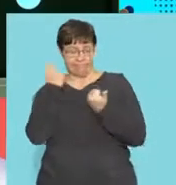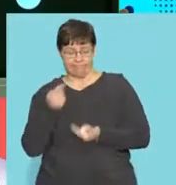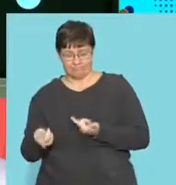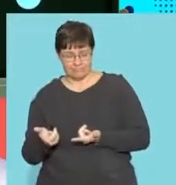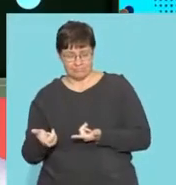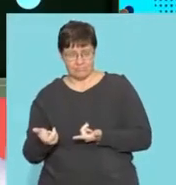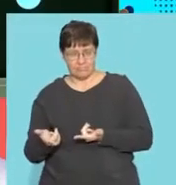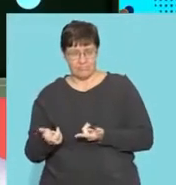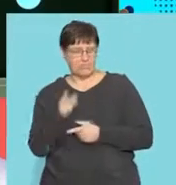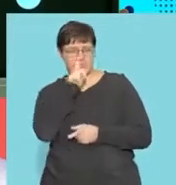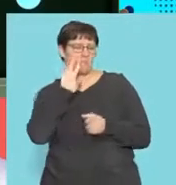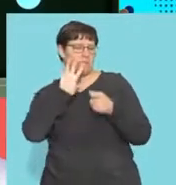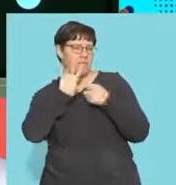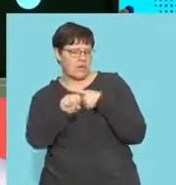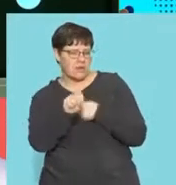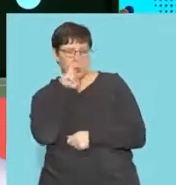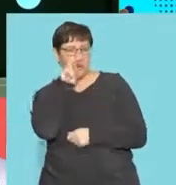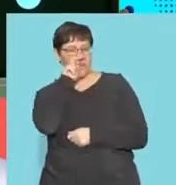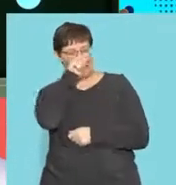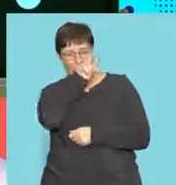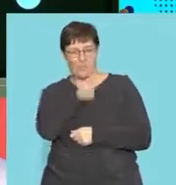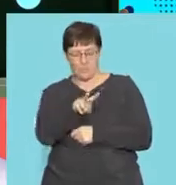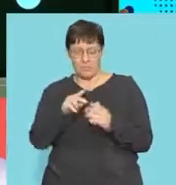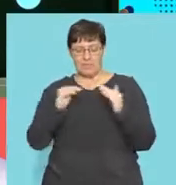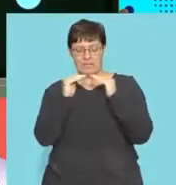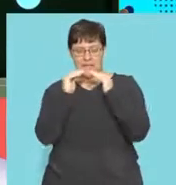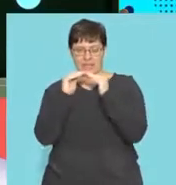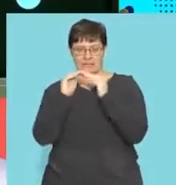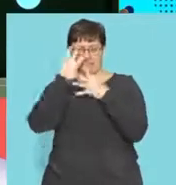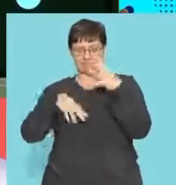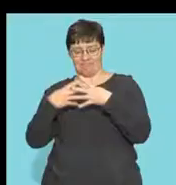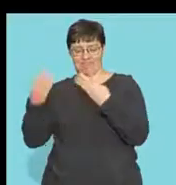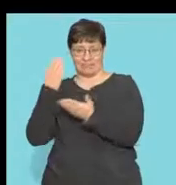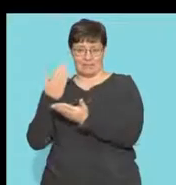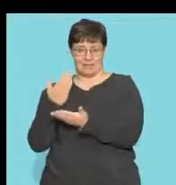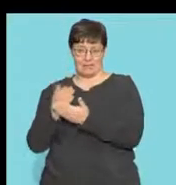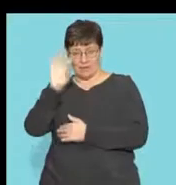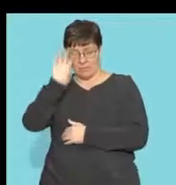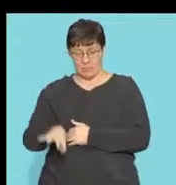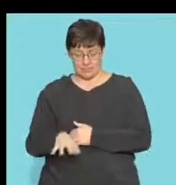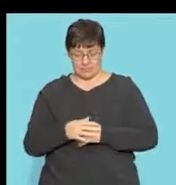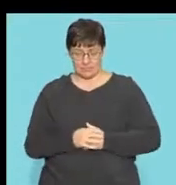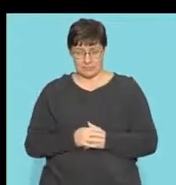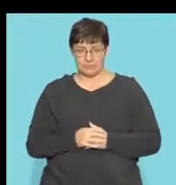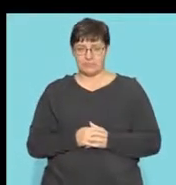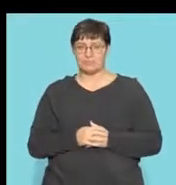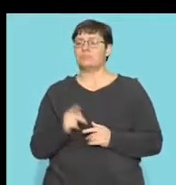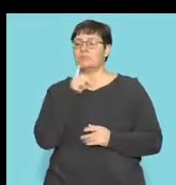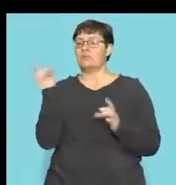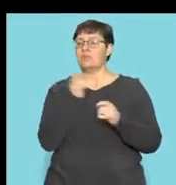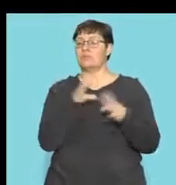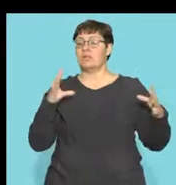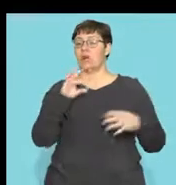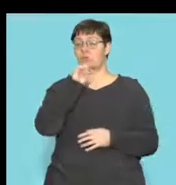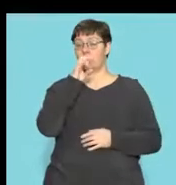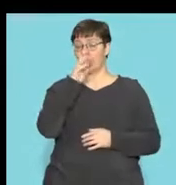could be, but let's find out by looking at the standard reduction potential tables. So remember what we started with? We started with